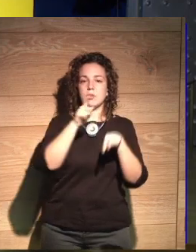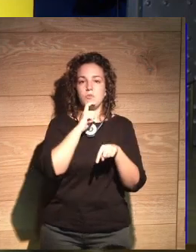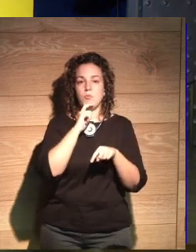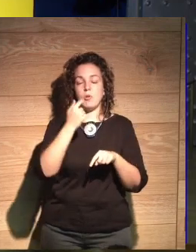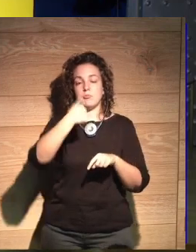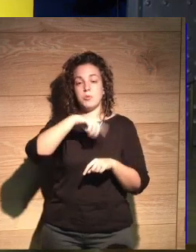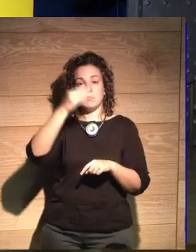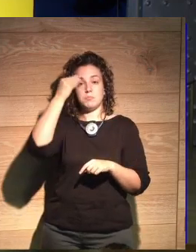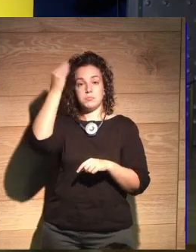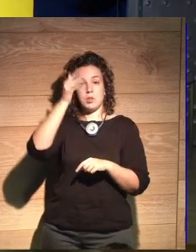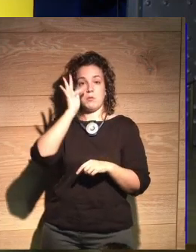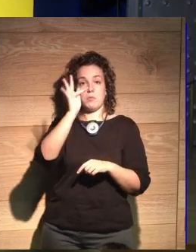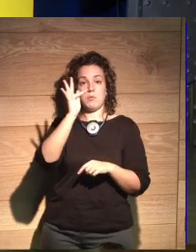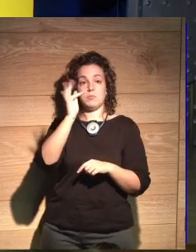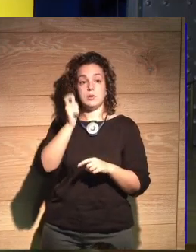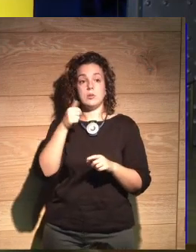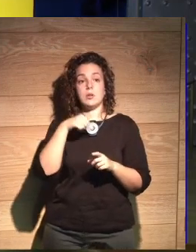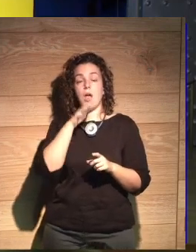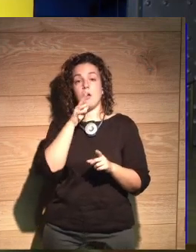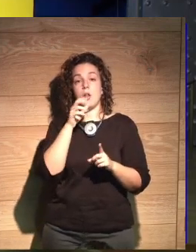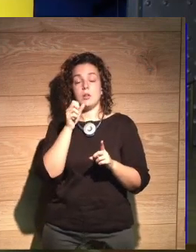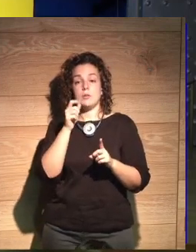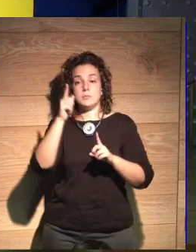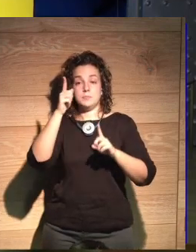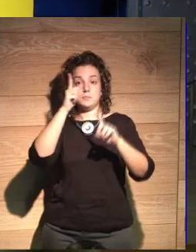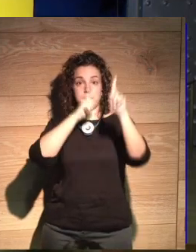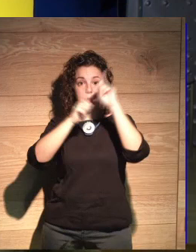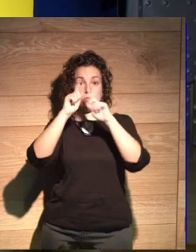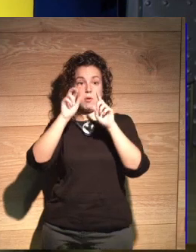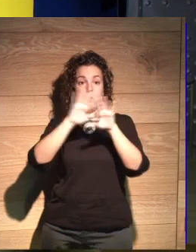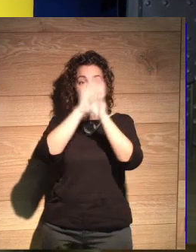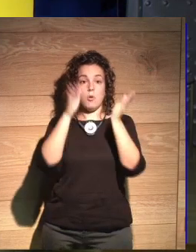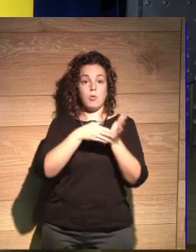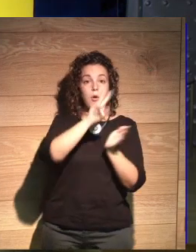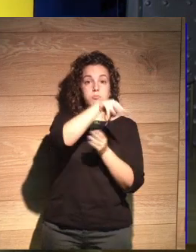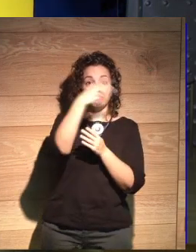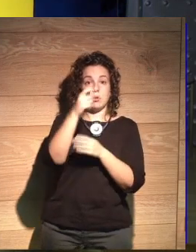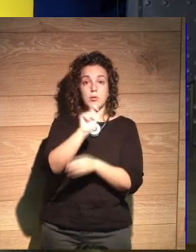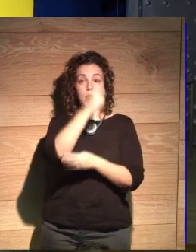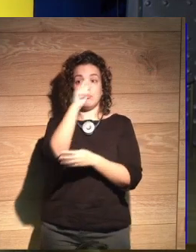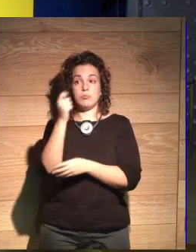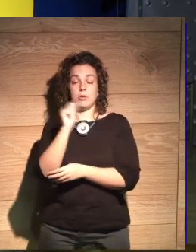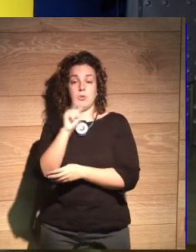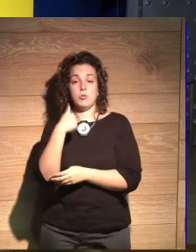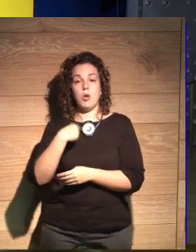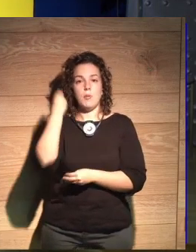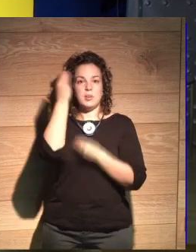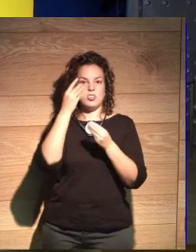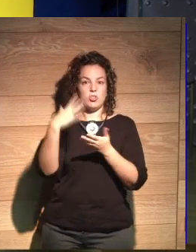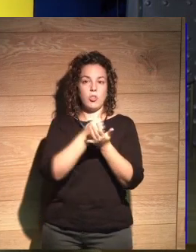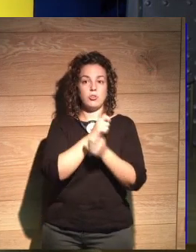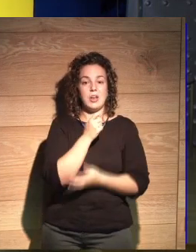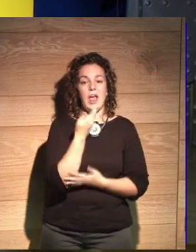At first you might say, where can we get help? Where can we look to for models? We cannot turn to